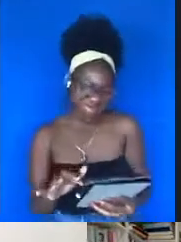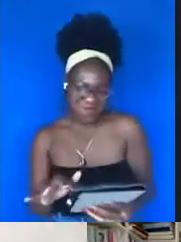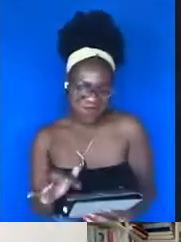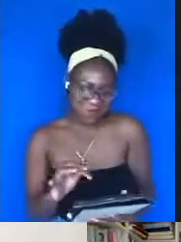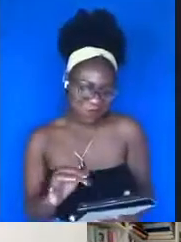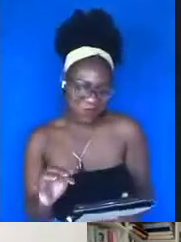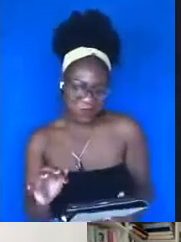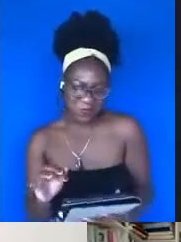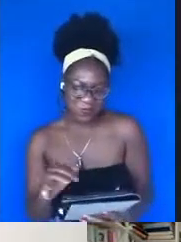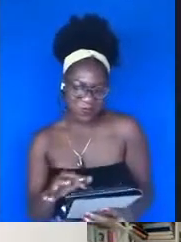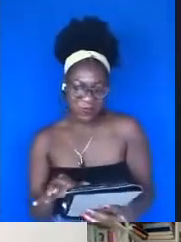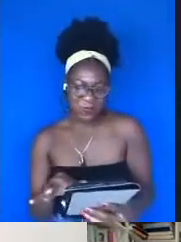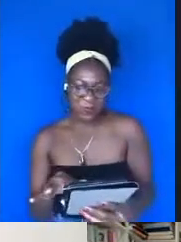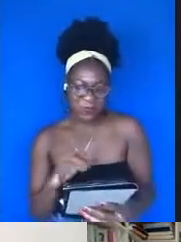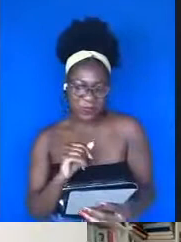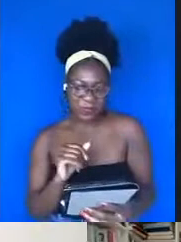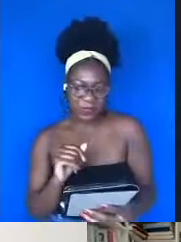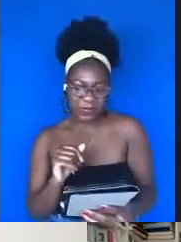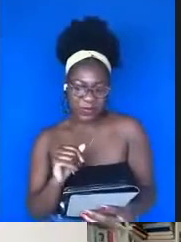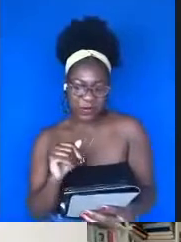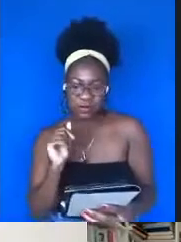I come, Grey Malkin.